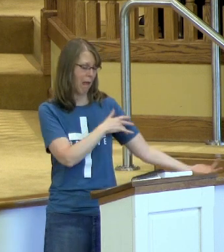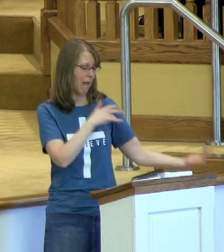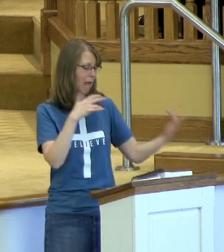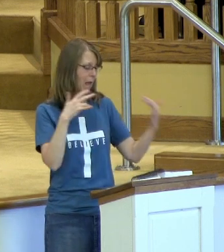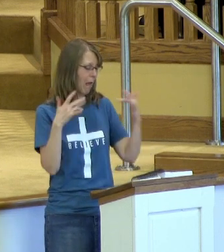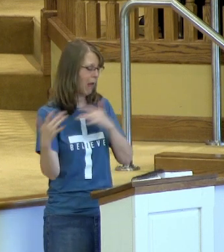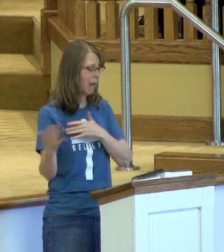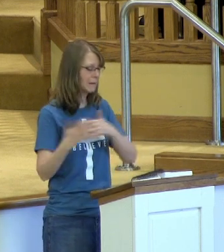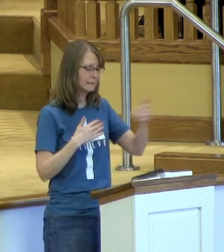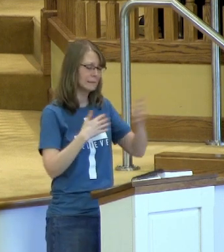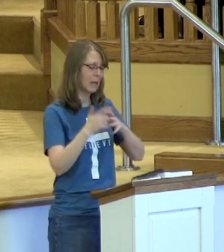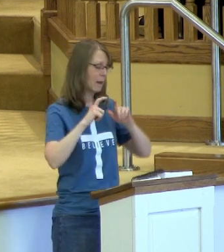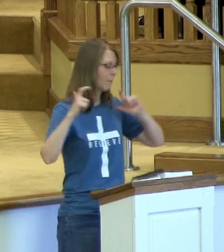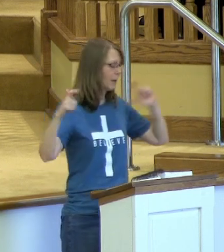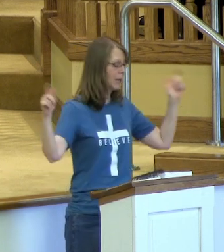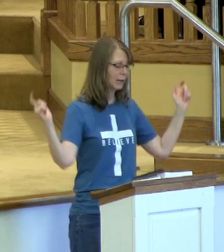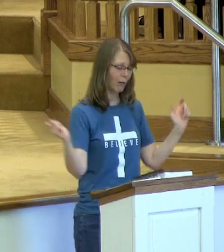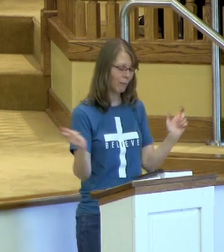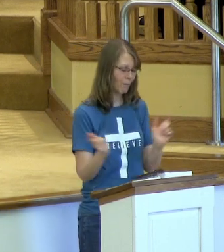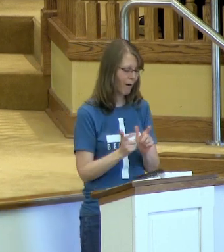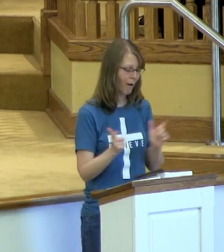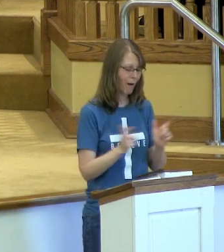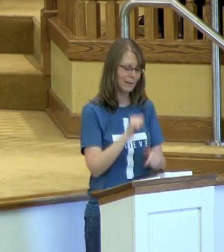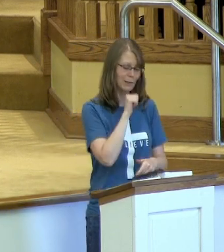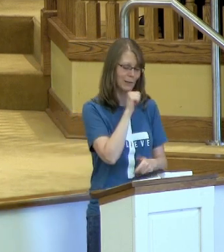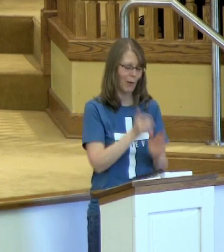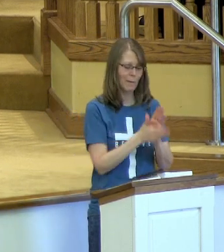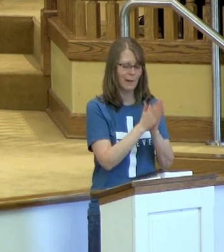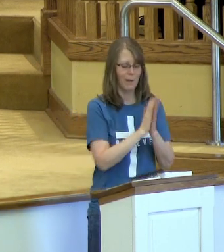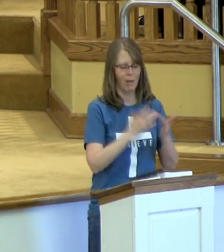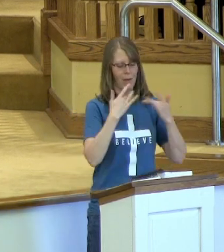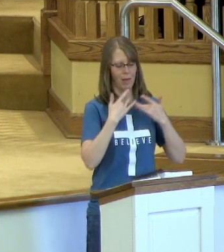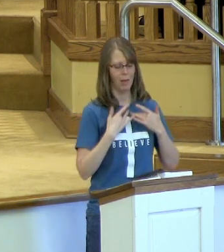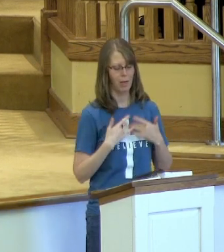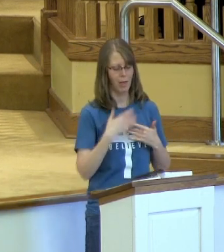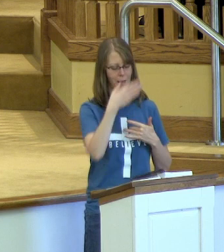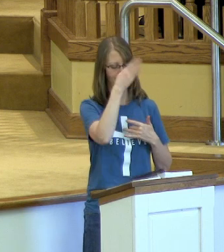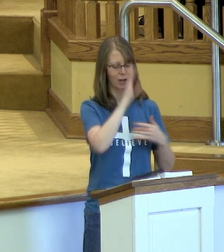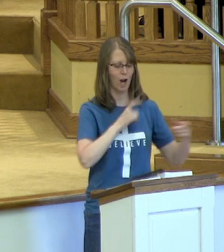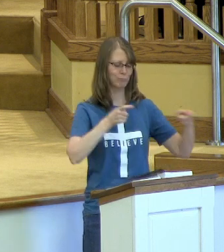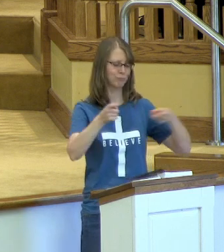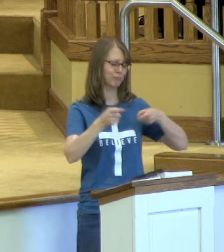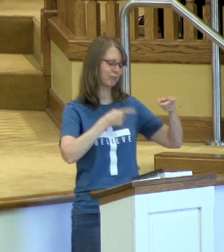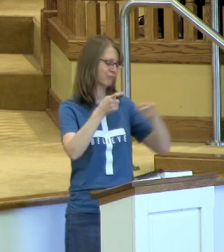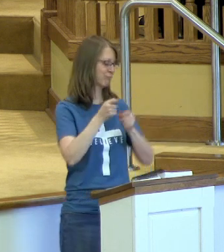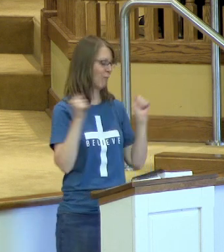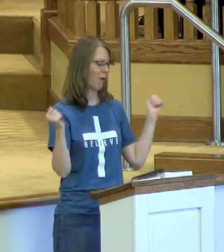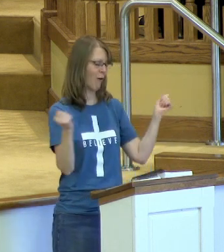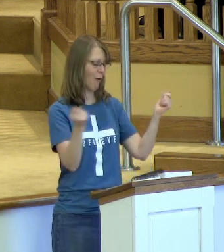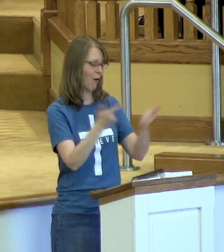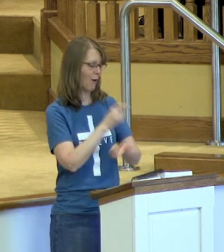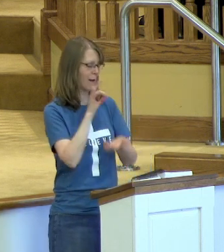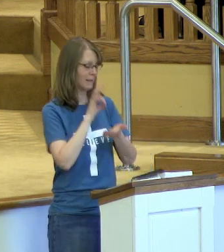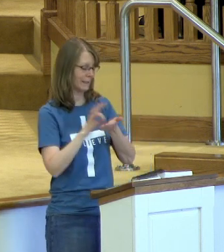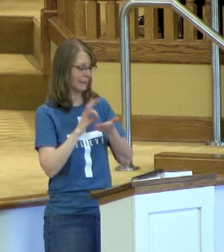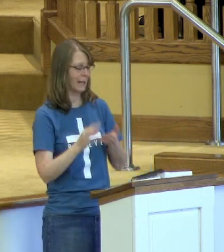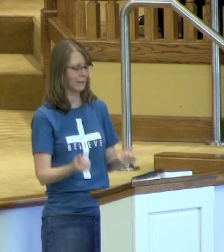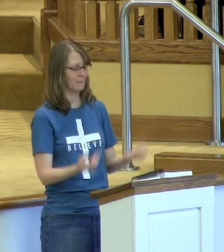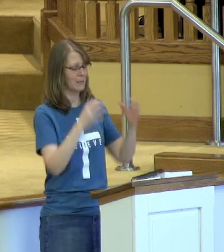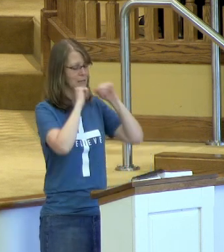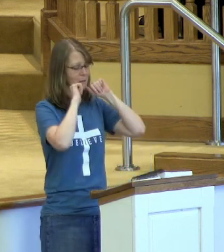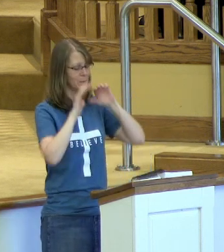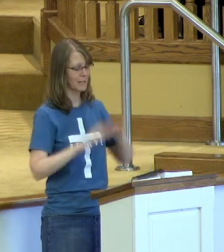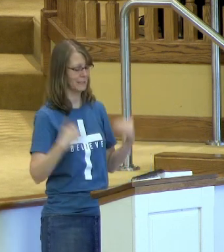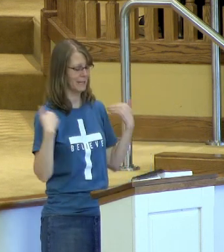whether great or small, do not be discouraged, God is over all. Count your many